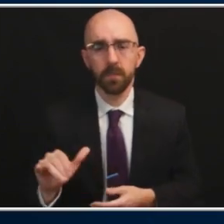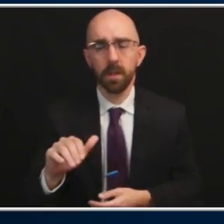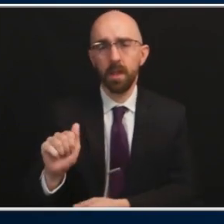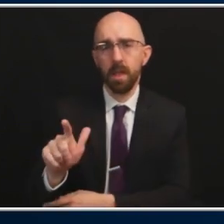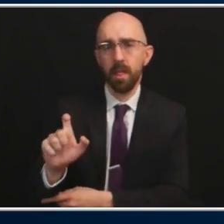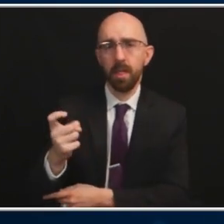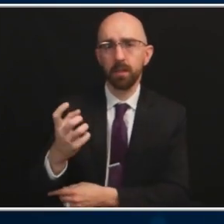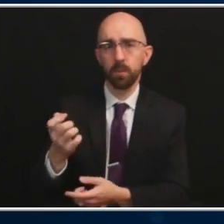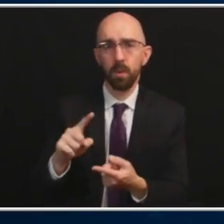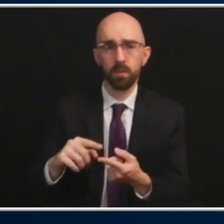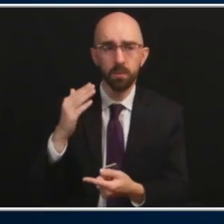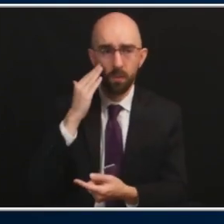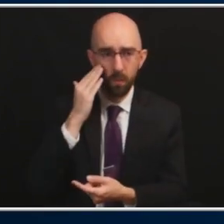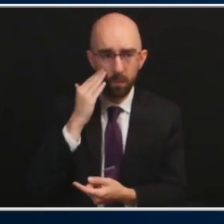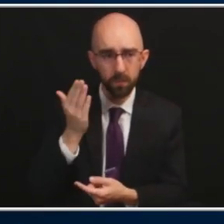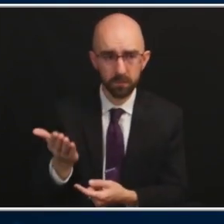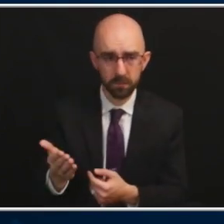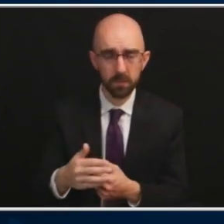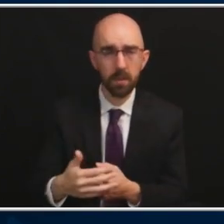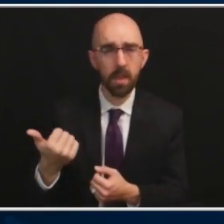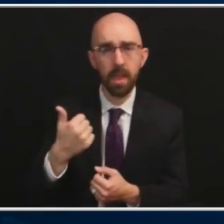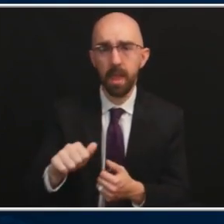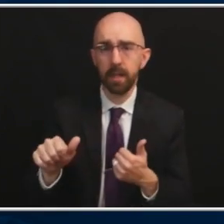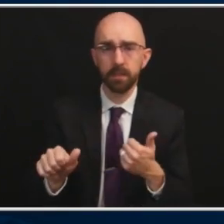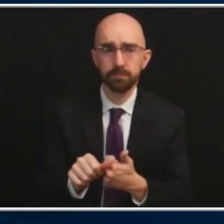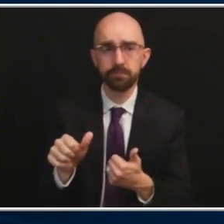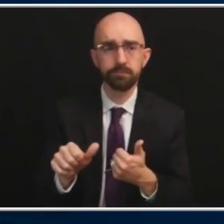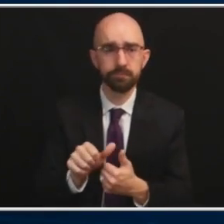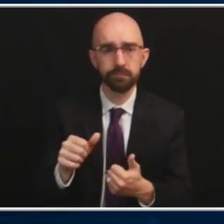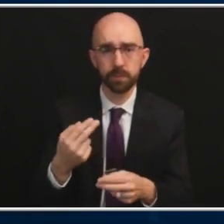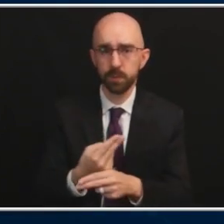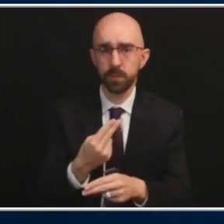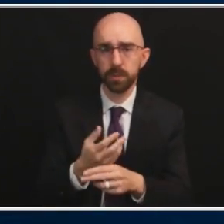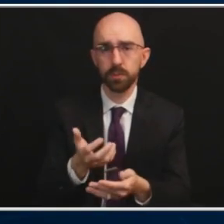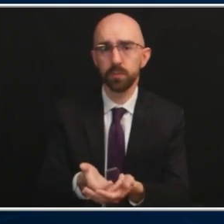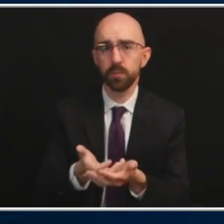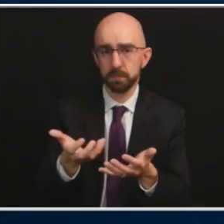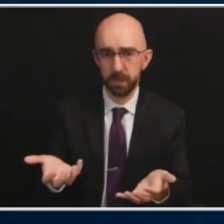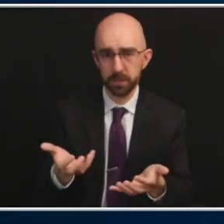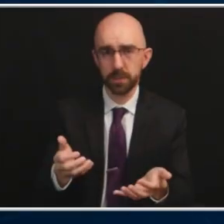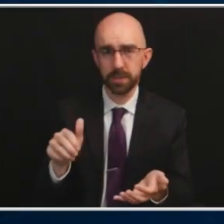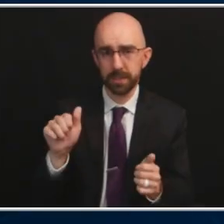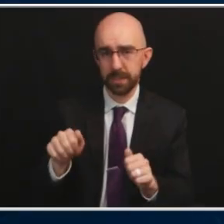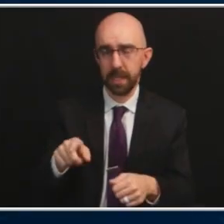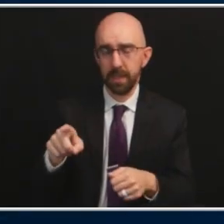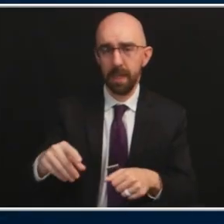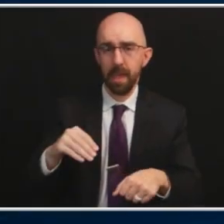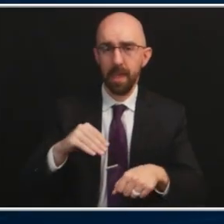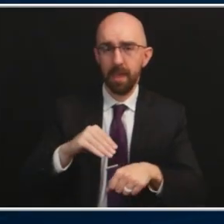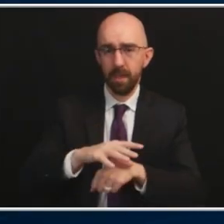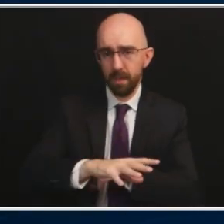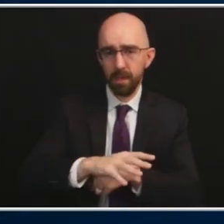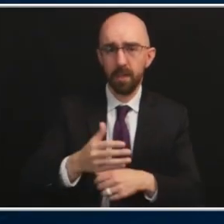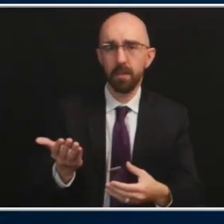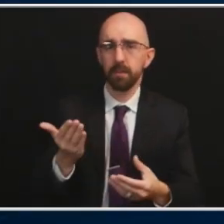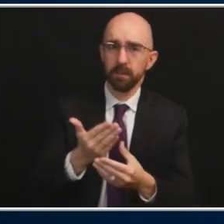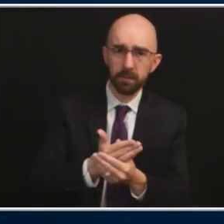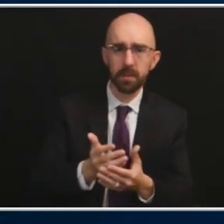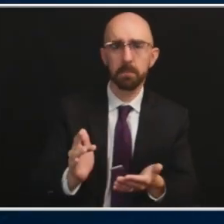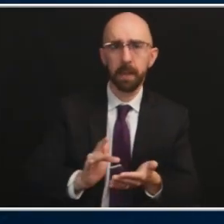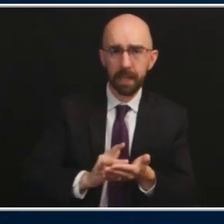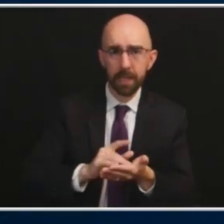know, are there any dangers in taking too much? Can creatine interfere with other medications or